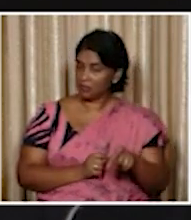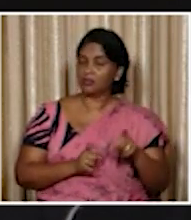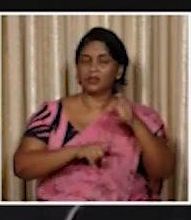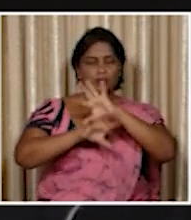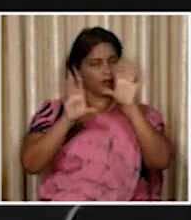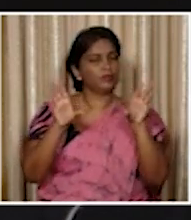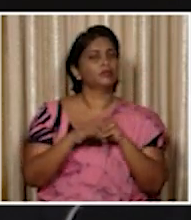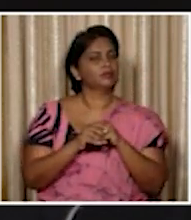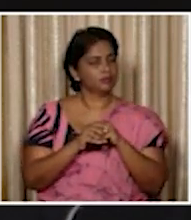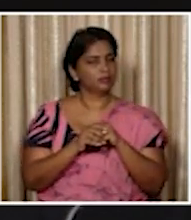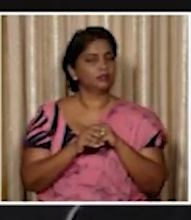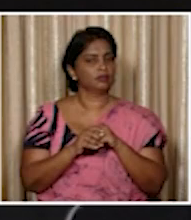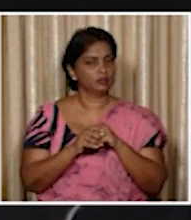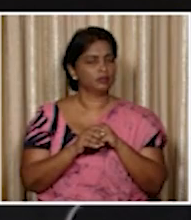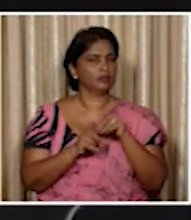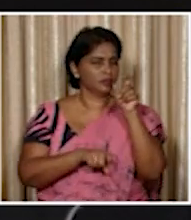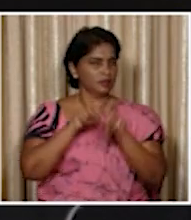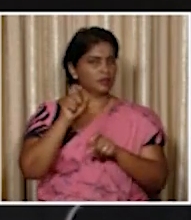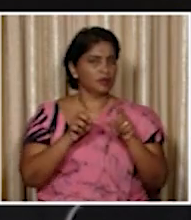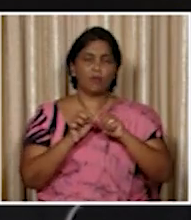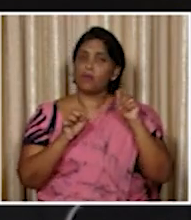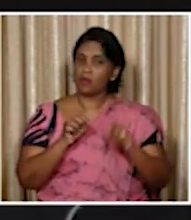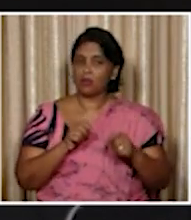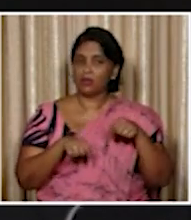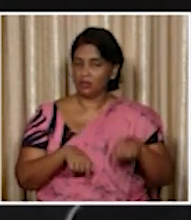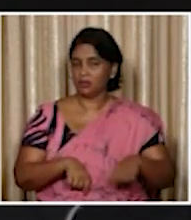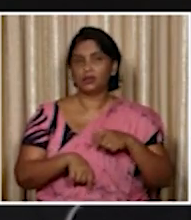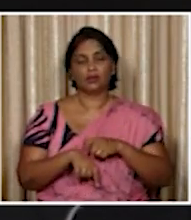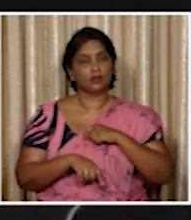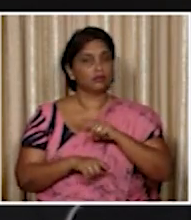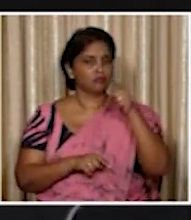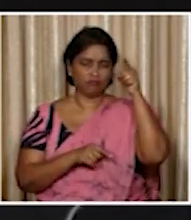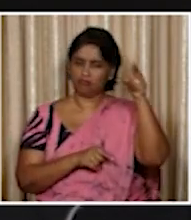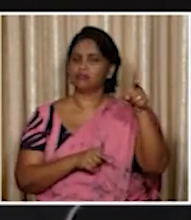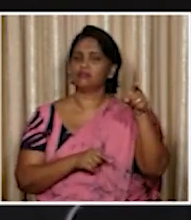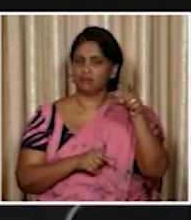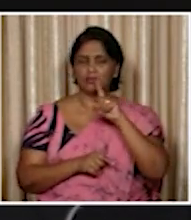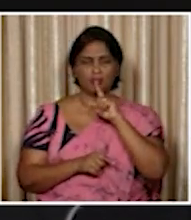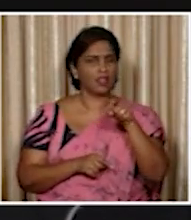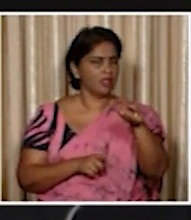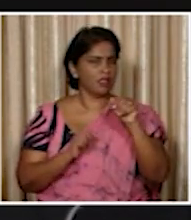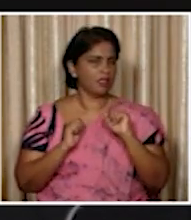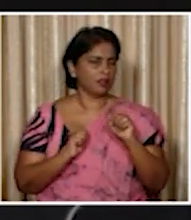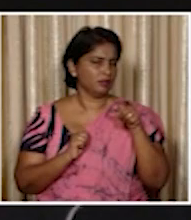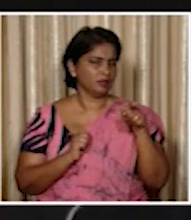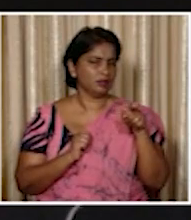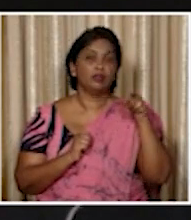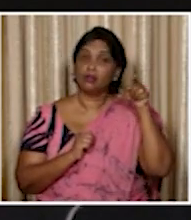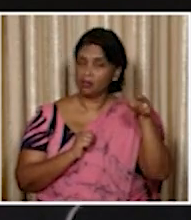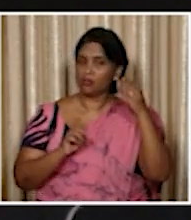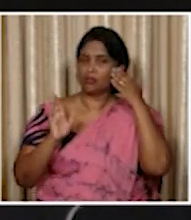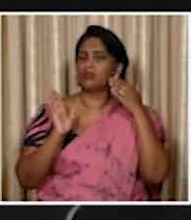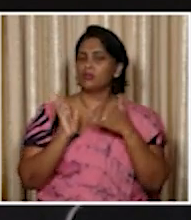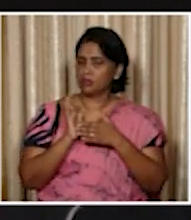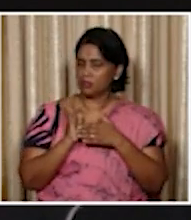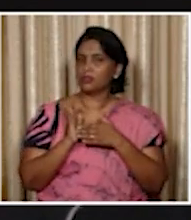some responsibility. Why do I say this? Because it has been the practice in the House, when